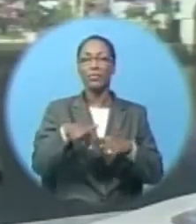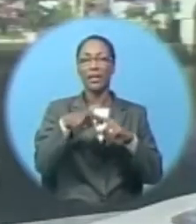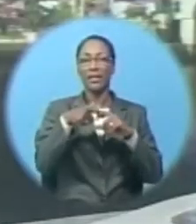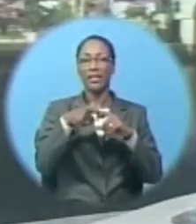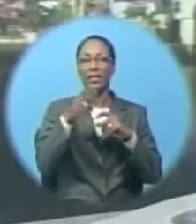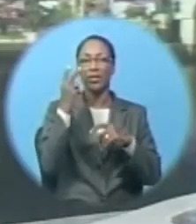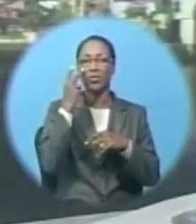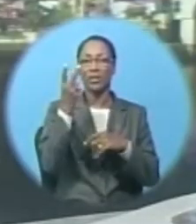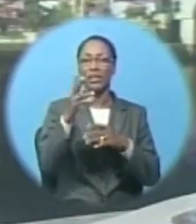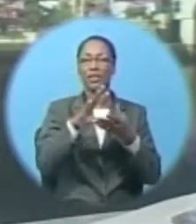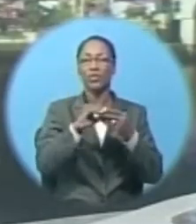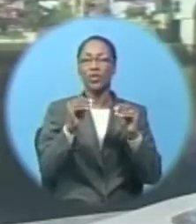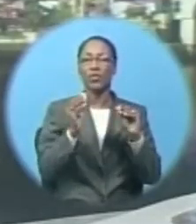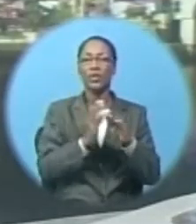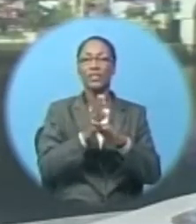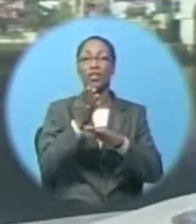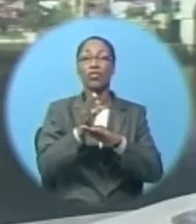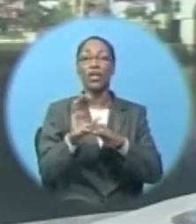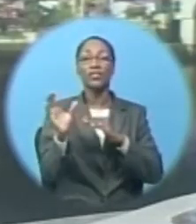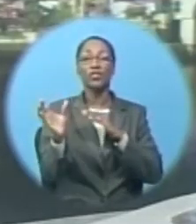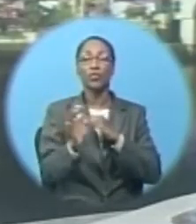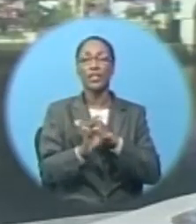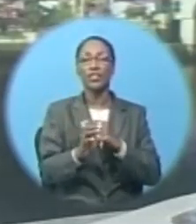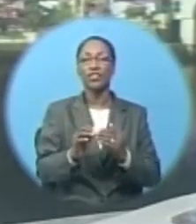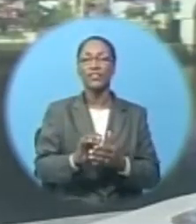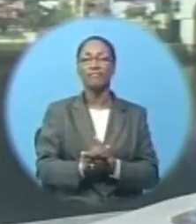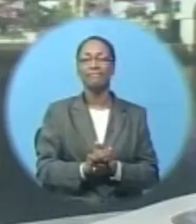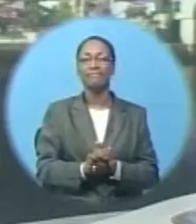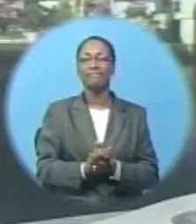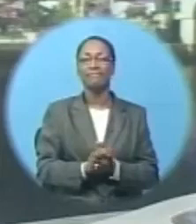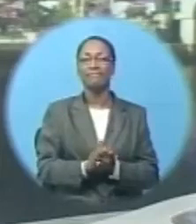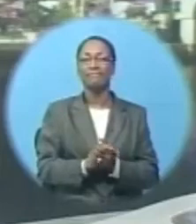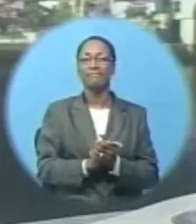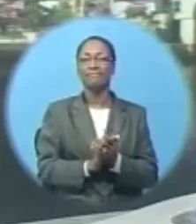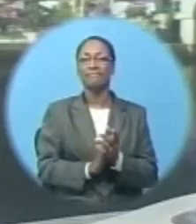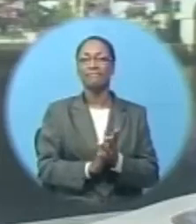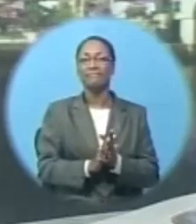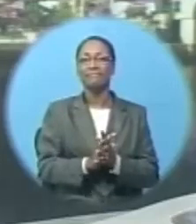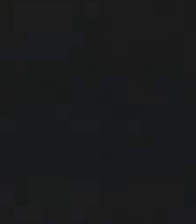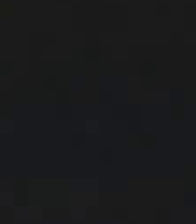After the break, we'll take a look at stories making headlines across our region.